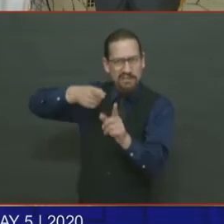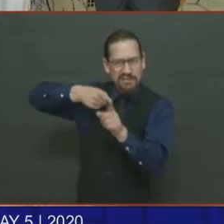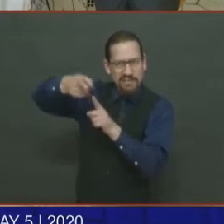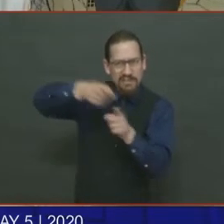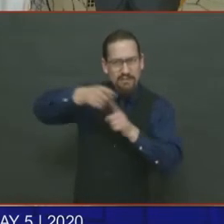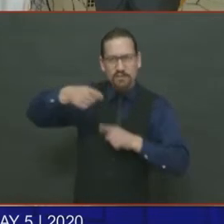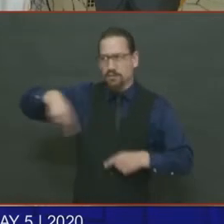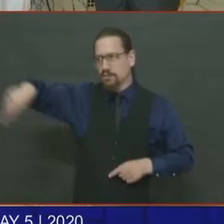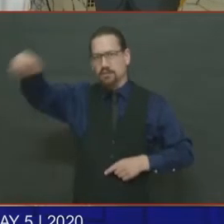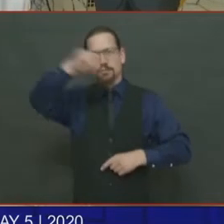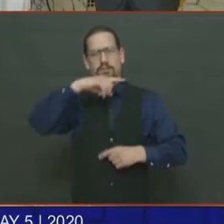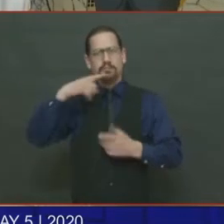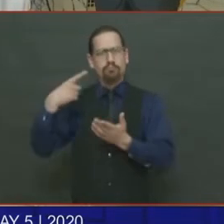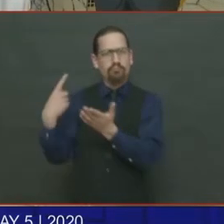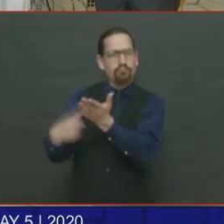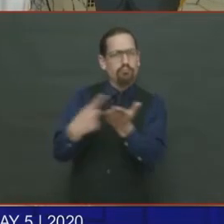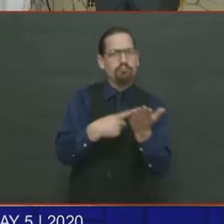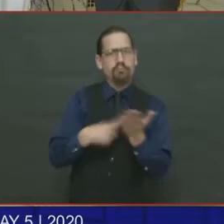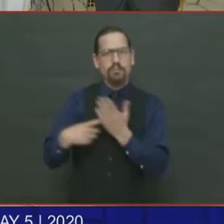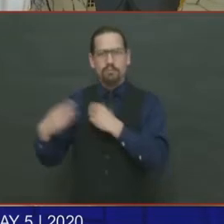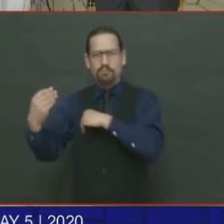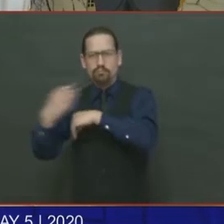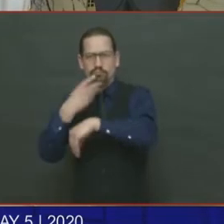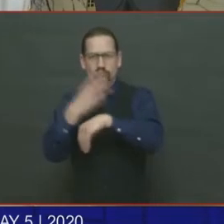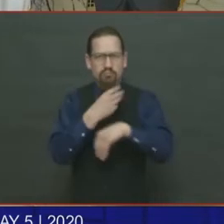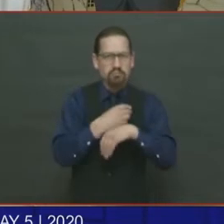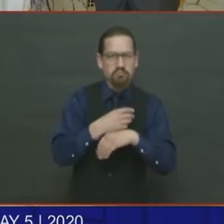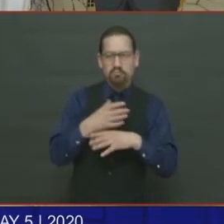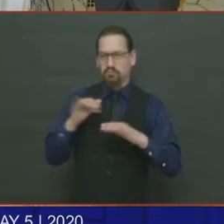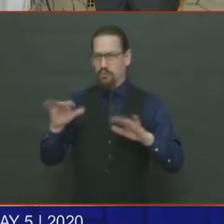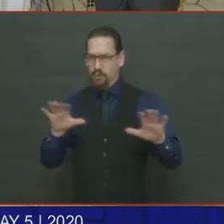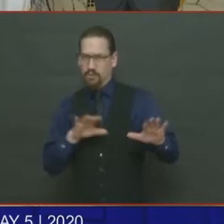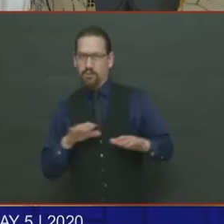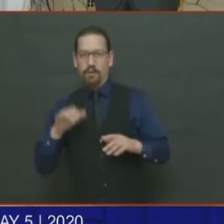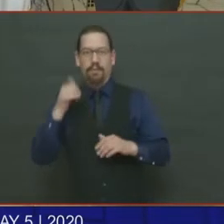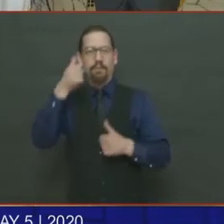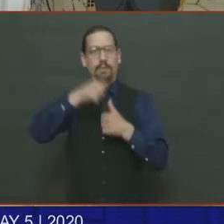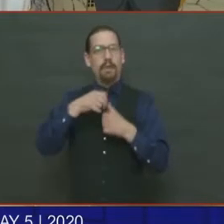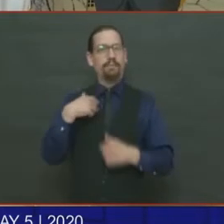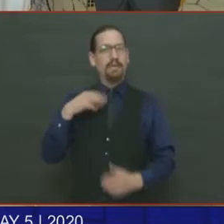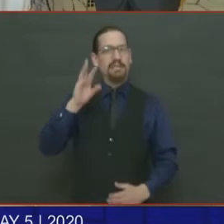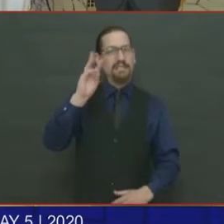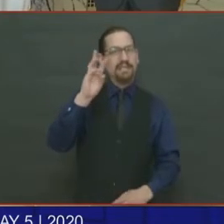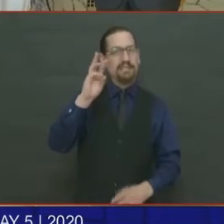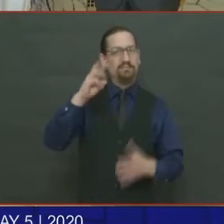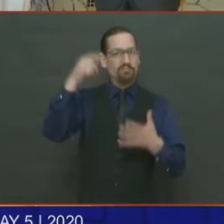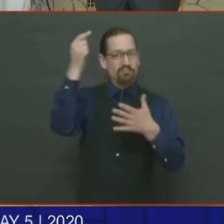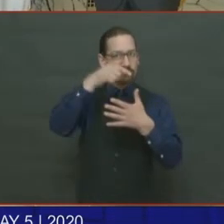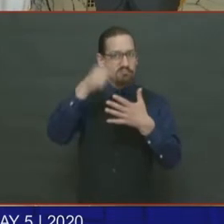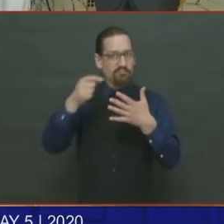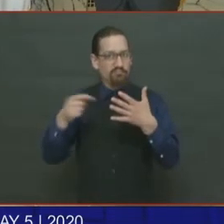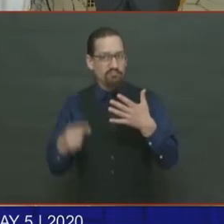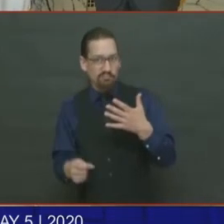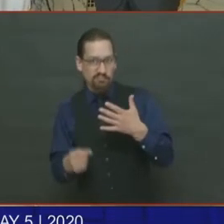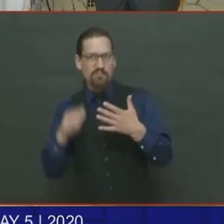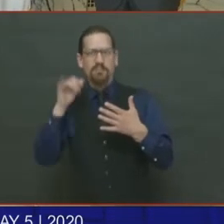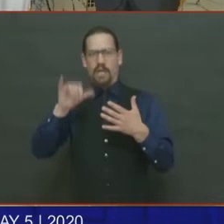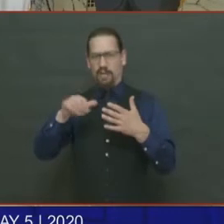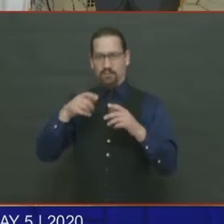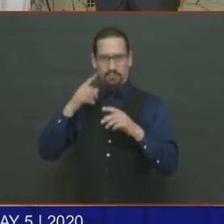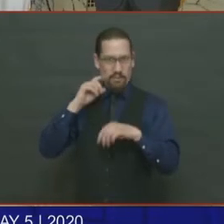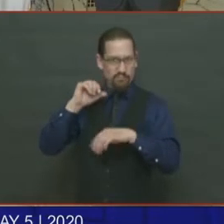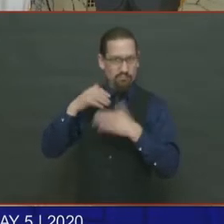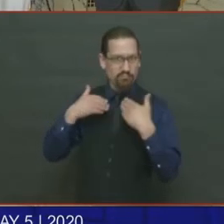6 criteria, and one, as it relates to this, we have said that a 14-day